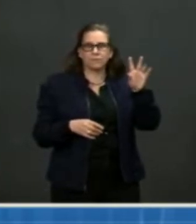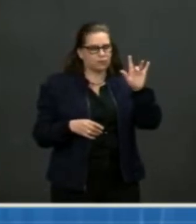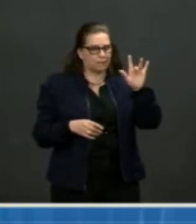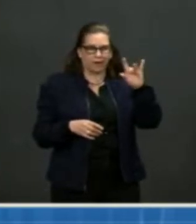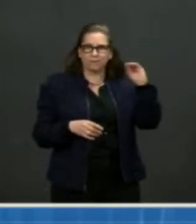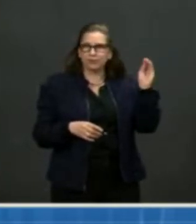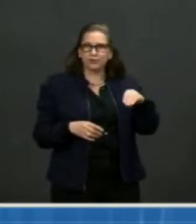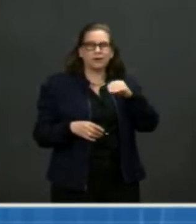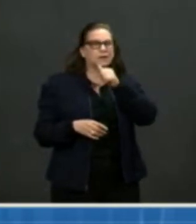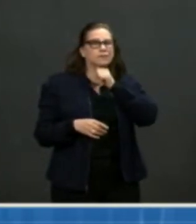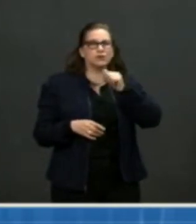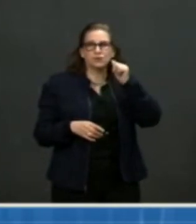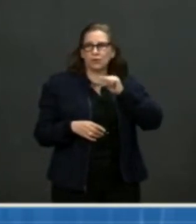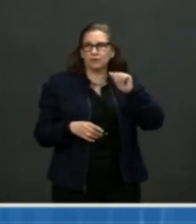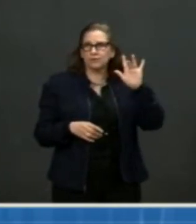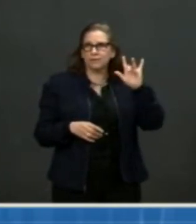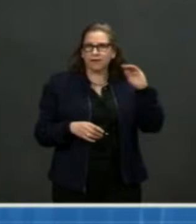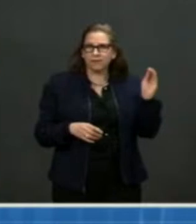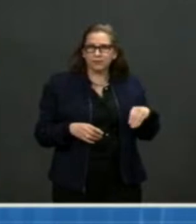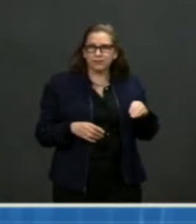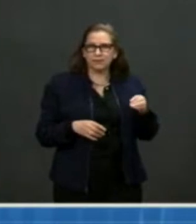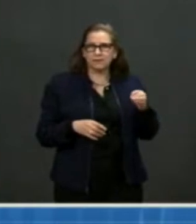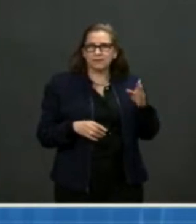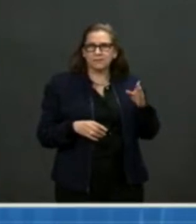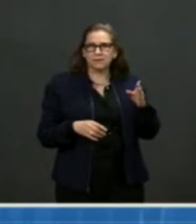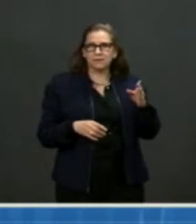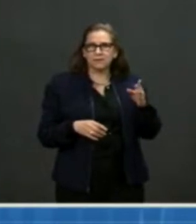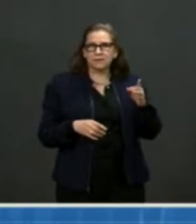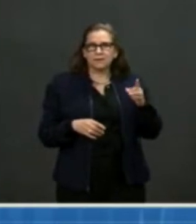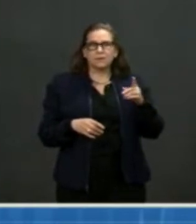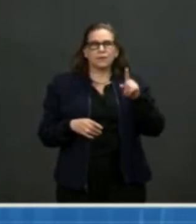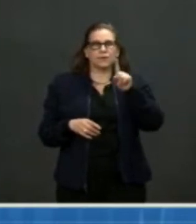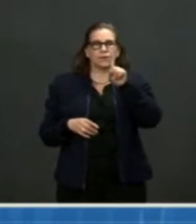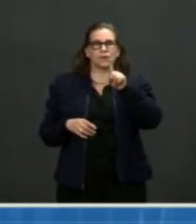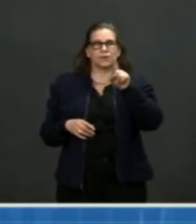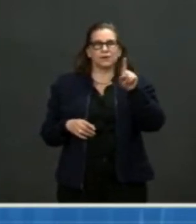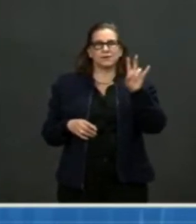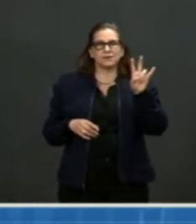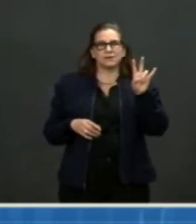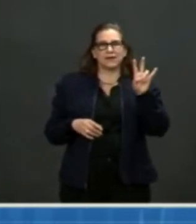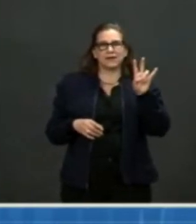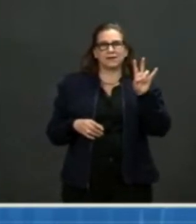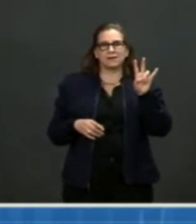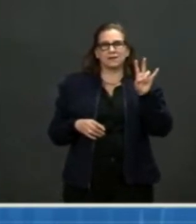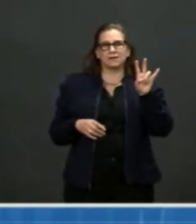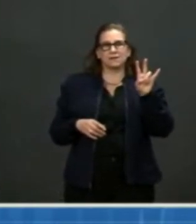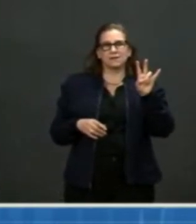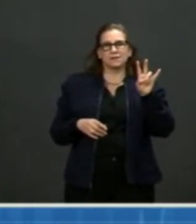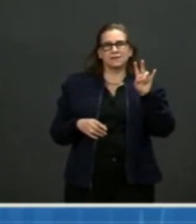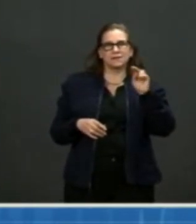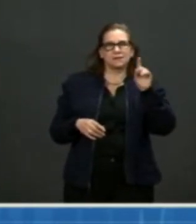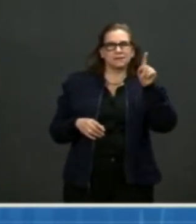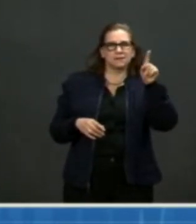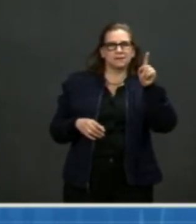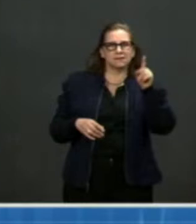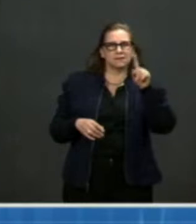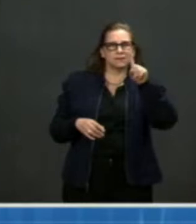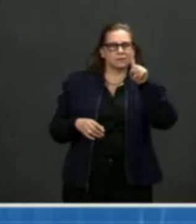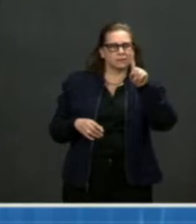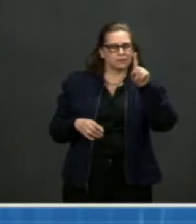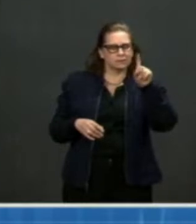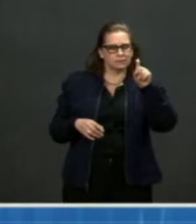is estimated to be responsible for 9% of cases in New Jersey and 8% in Florida. Believe